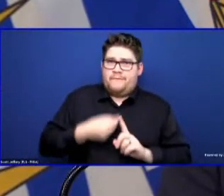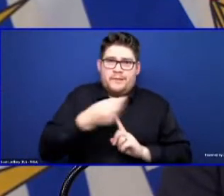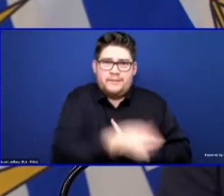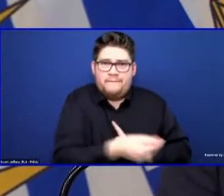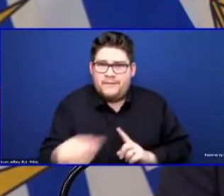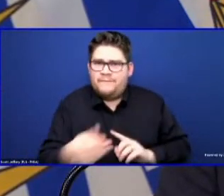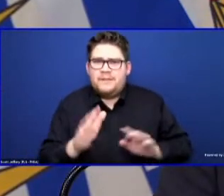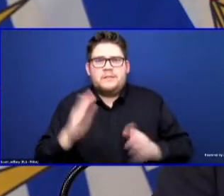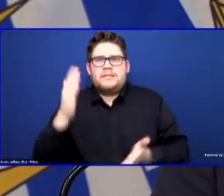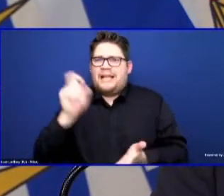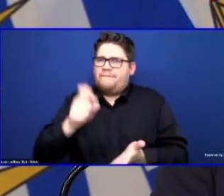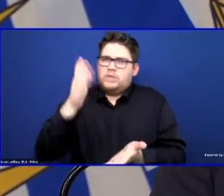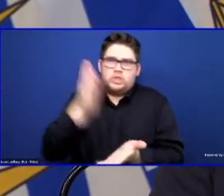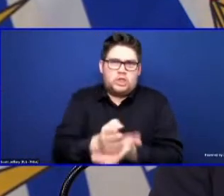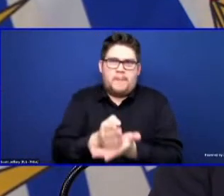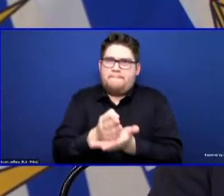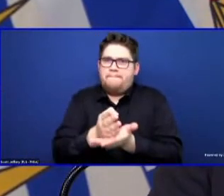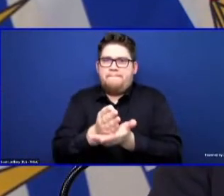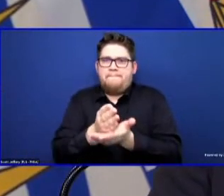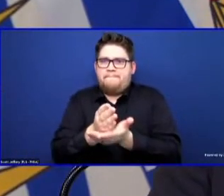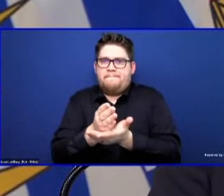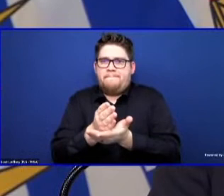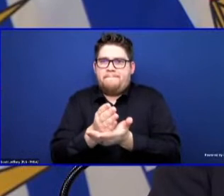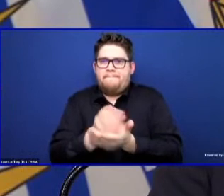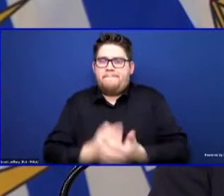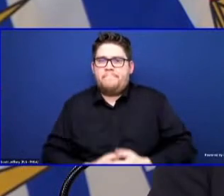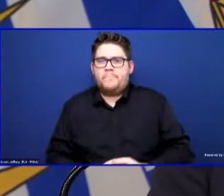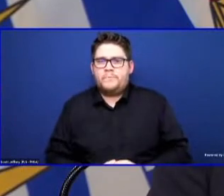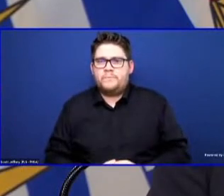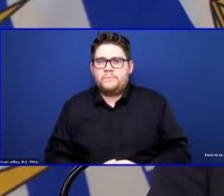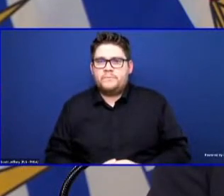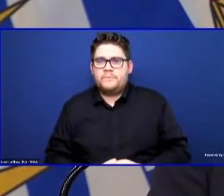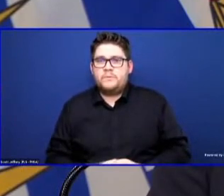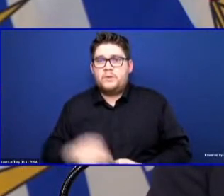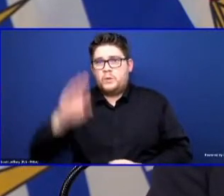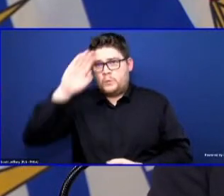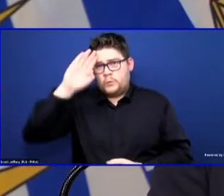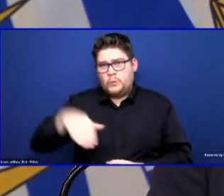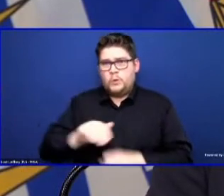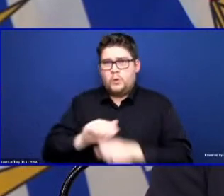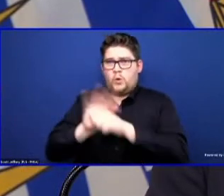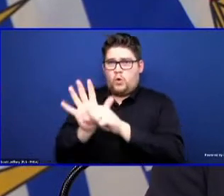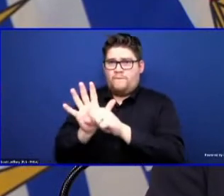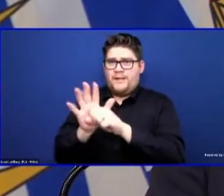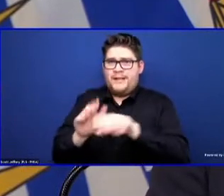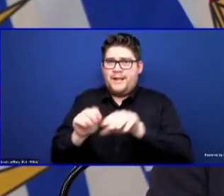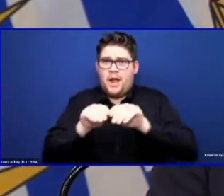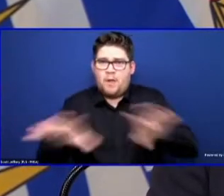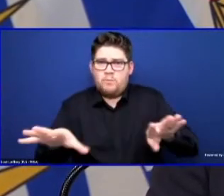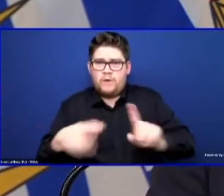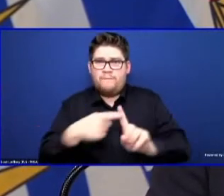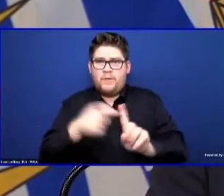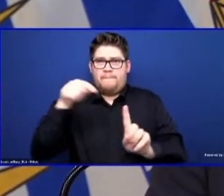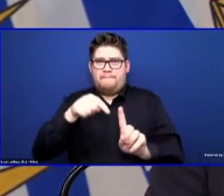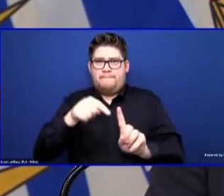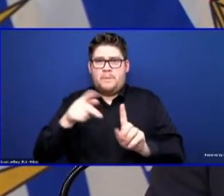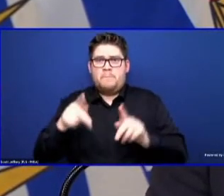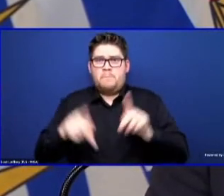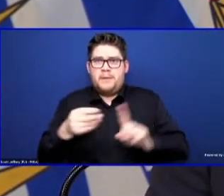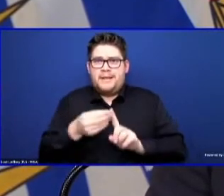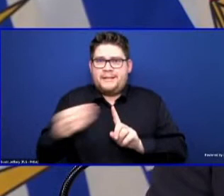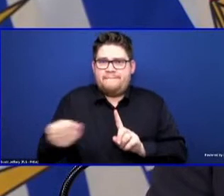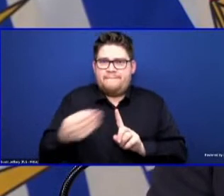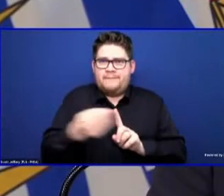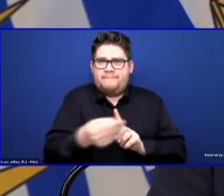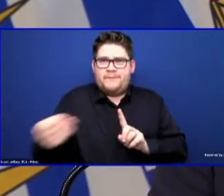know that COVID-19 is a virus that's transmitted by people to people and to the people that we are closest with. This